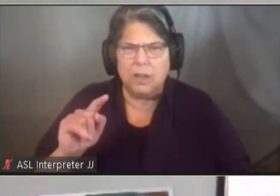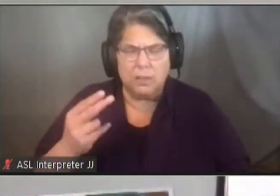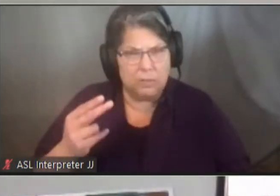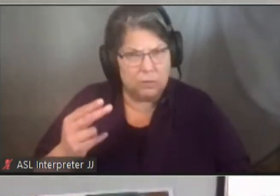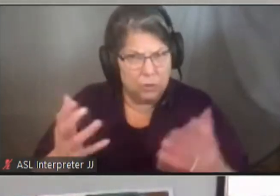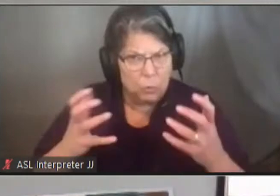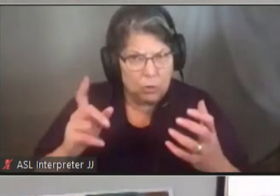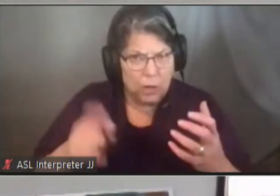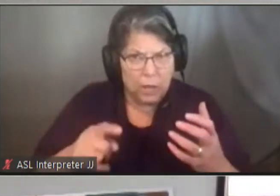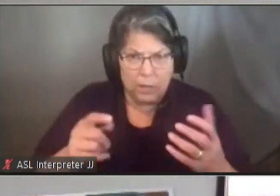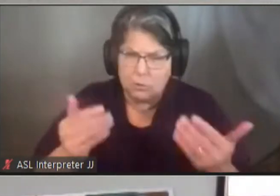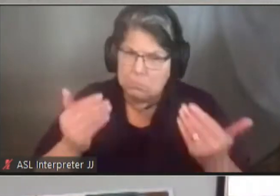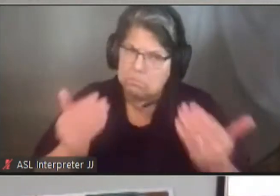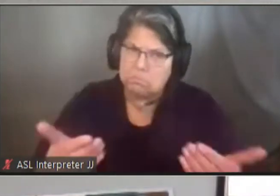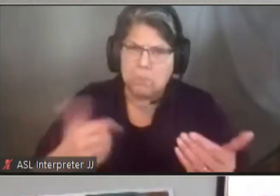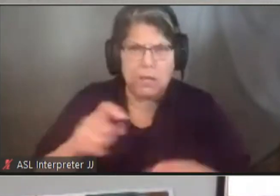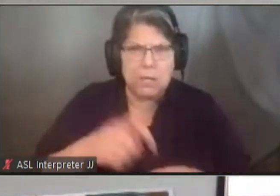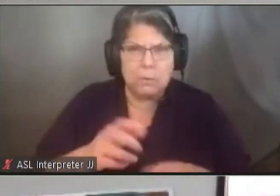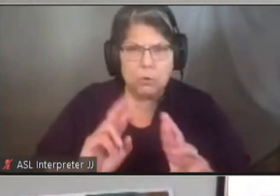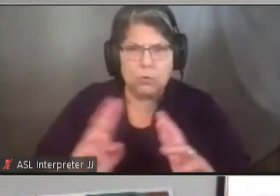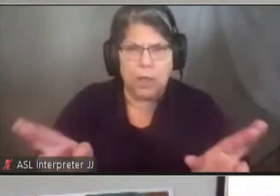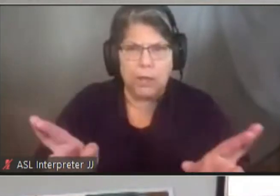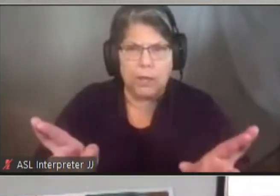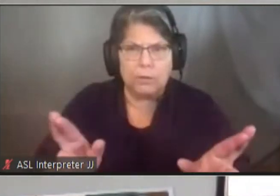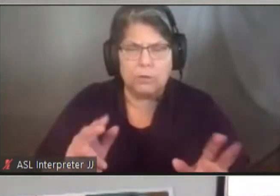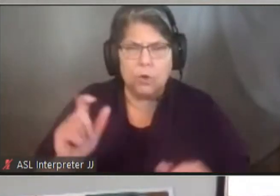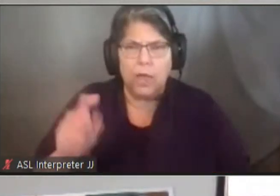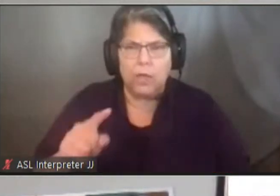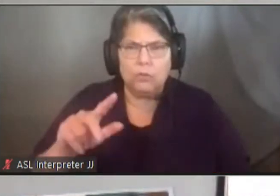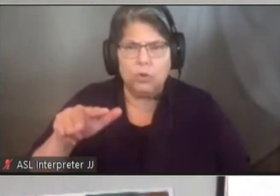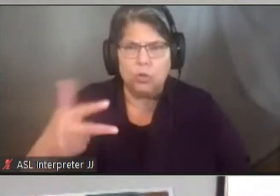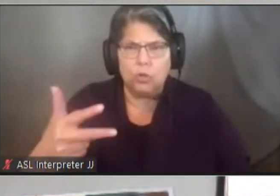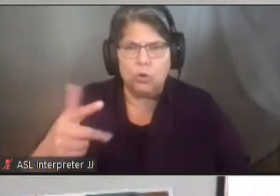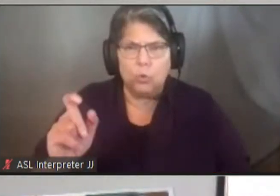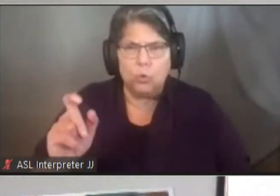Sarah, whenever you're ready to ask your third question.